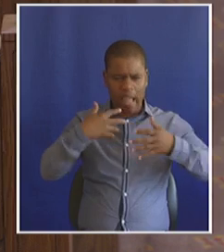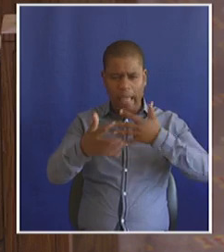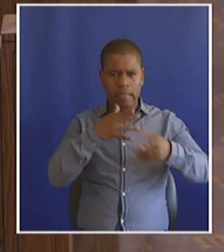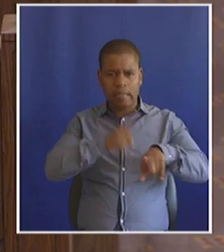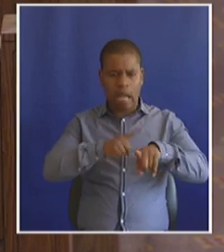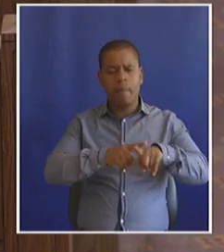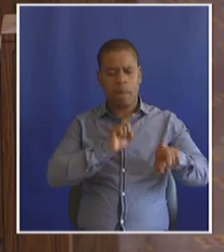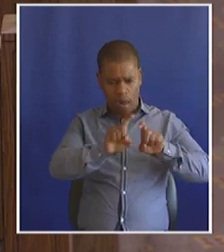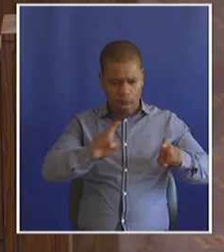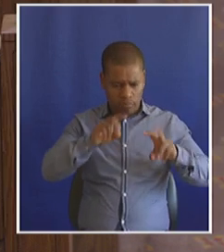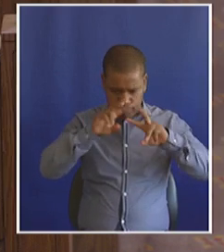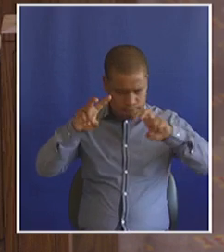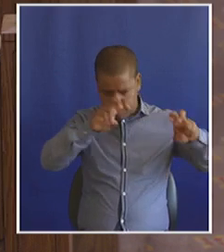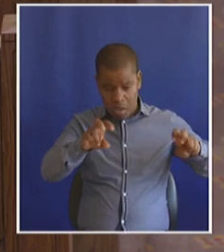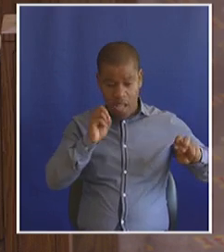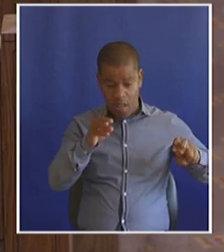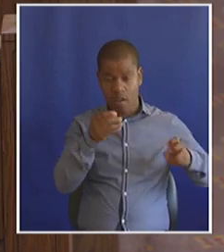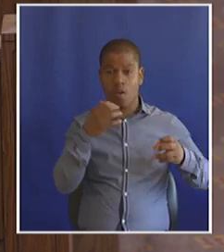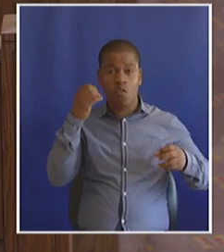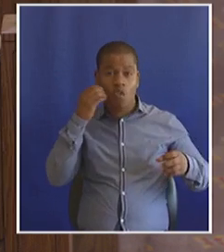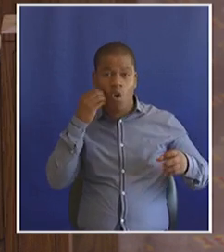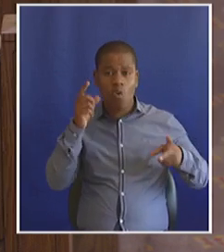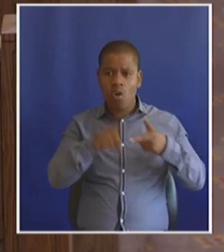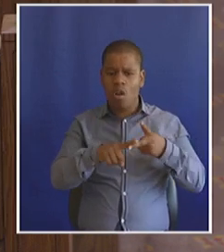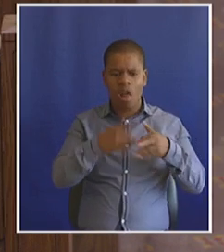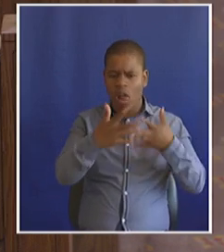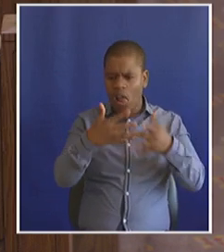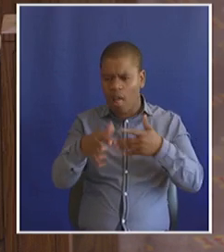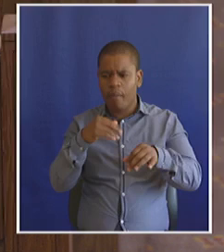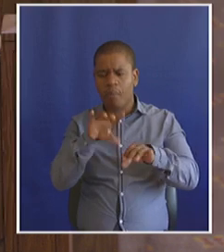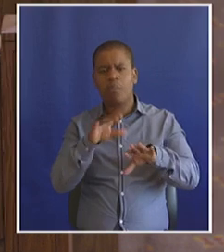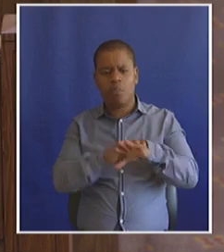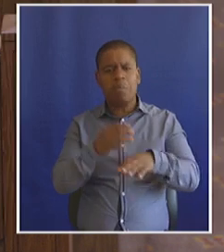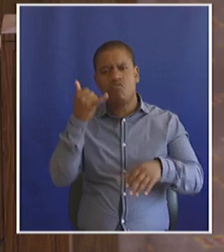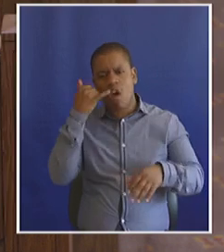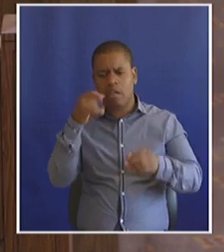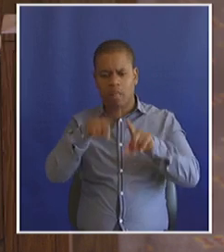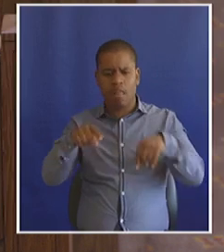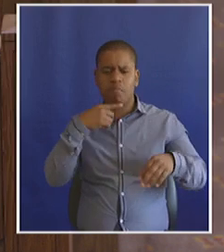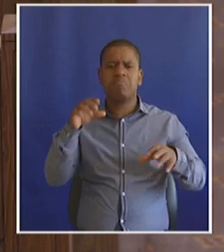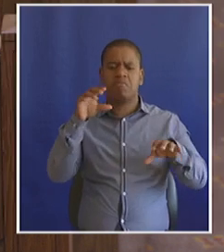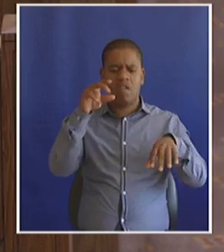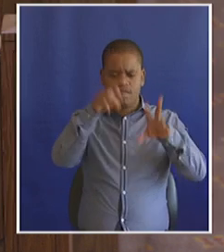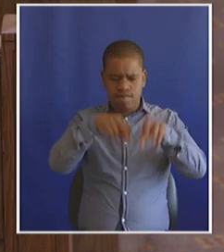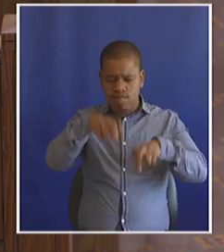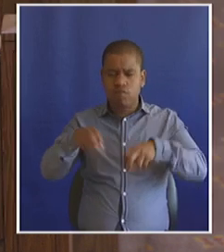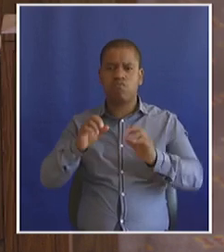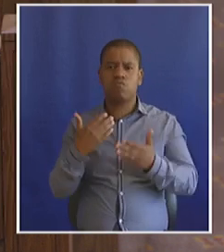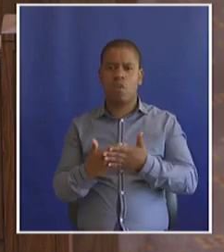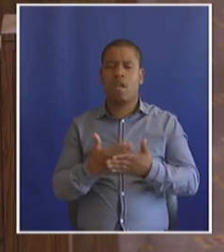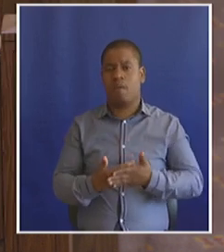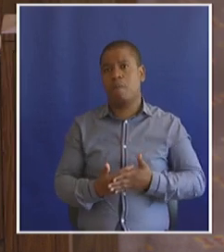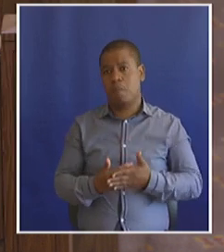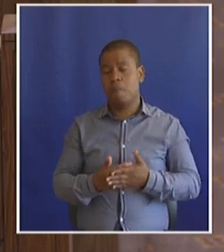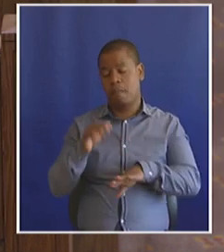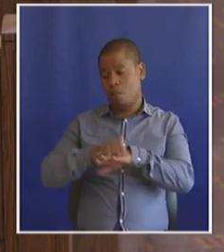extraordinary times to find and remove unauthorized communication devices that may have entered the correctional facilities. And then the second layer of